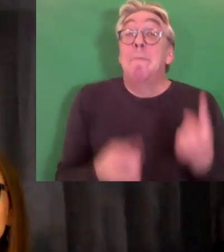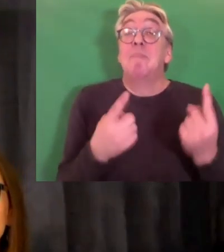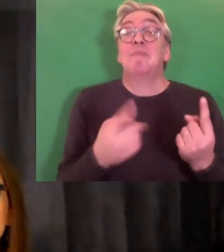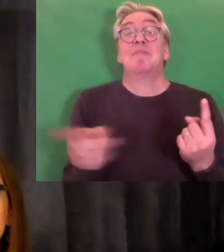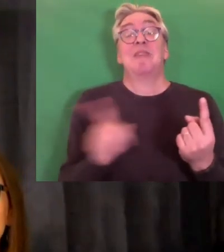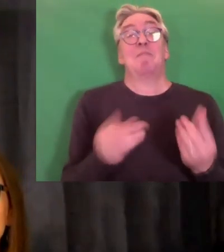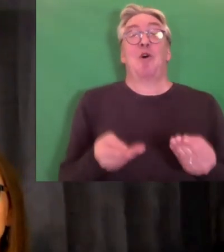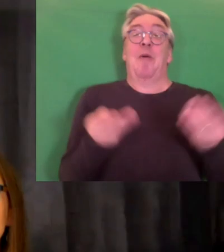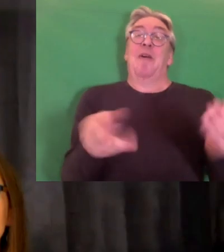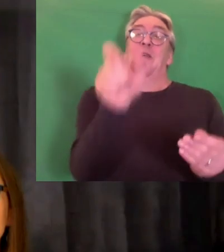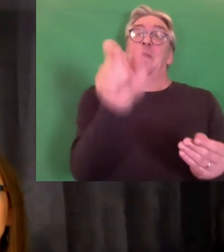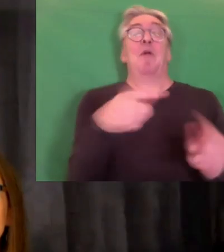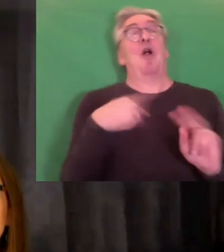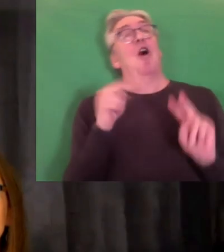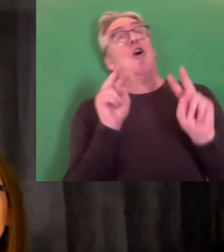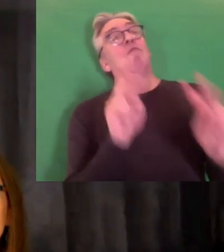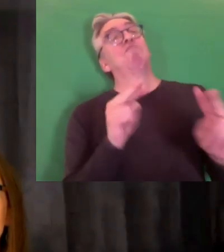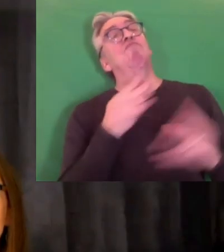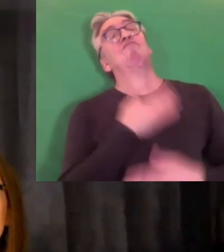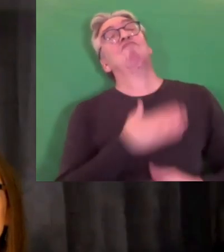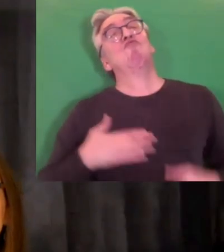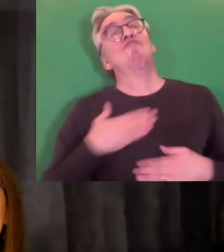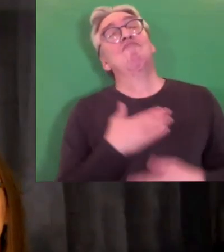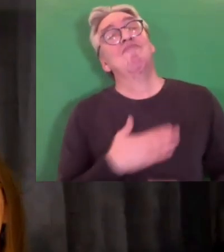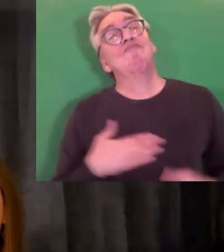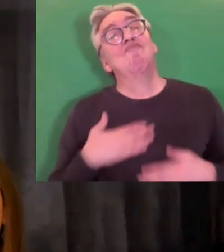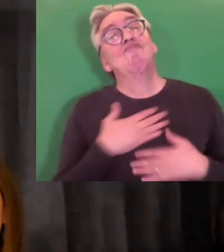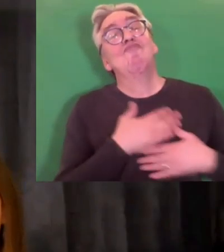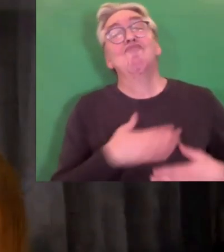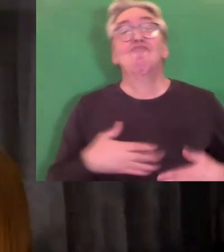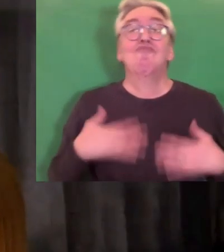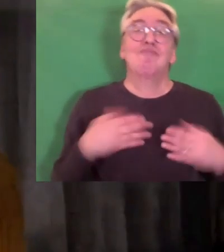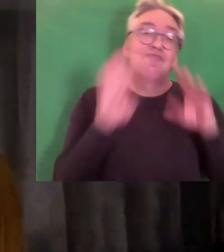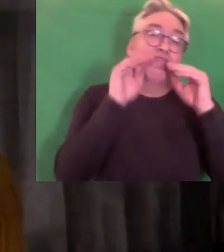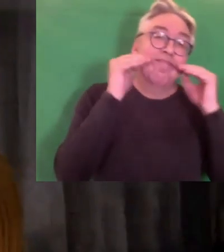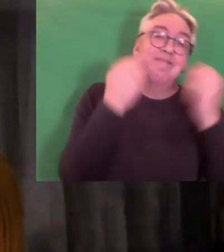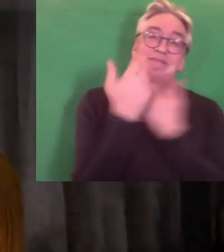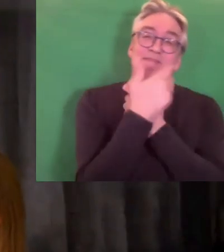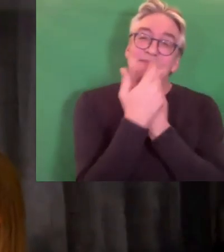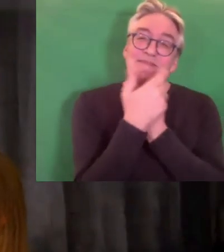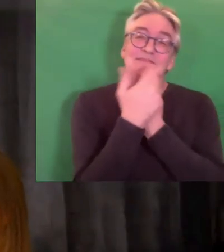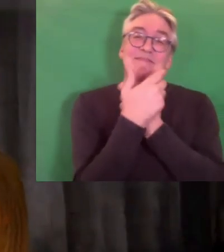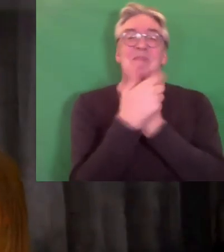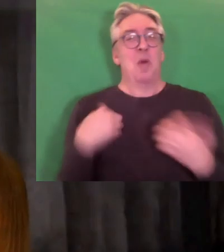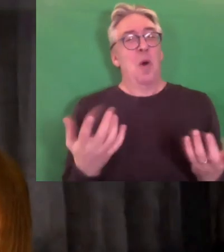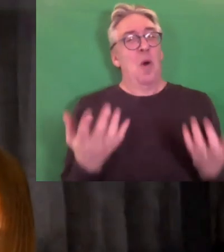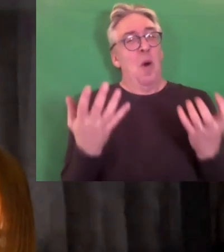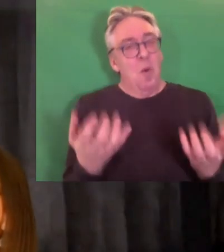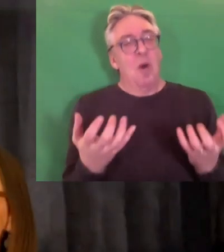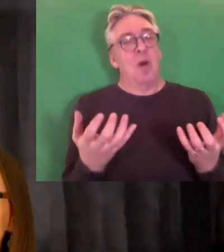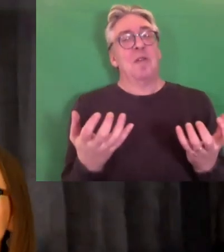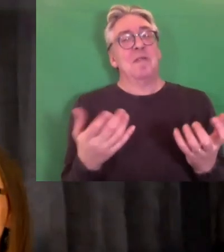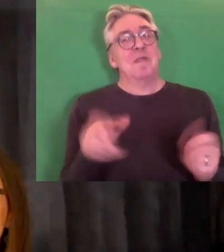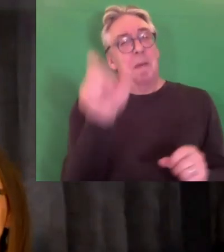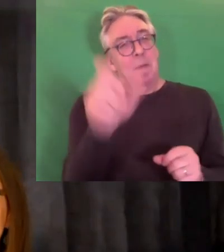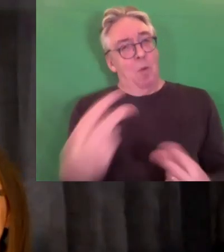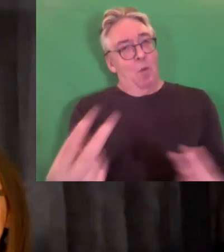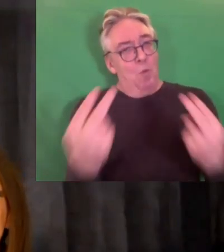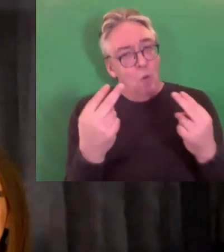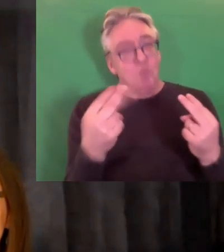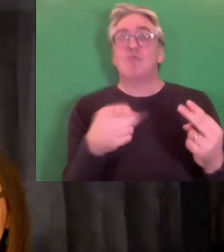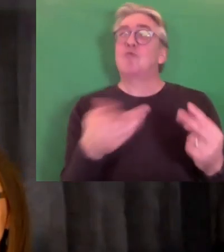to make spawn or to. We want to make it a fun. Yeah, we want to make event. It exciting and fun and entertaining as well. I mean, of course,